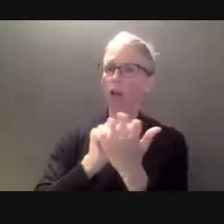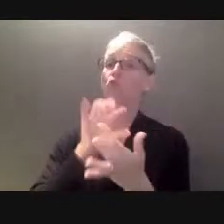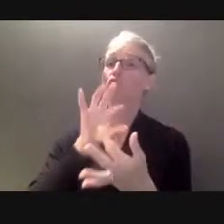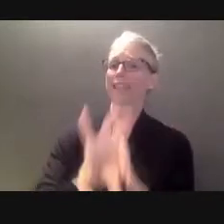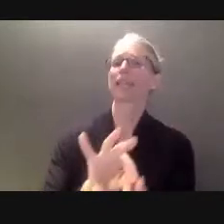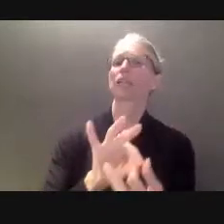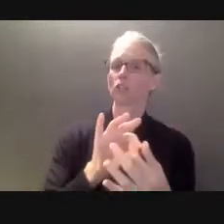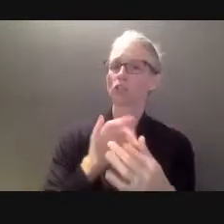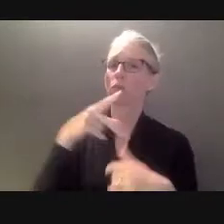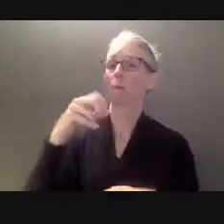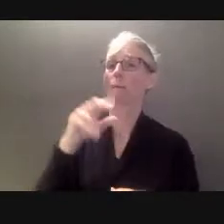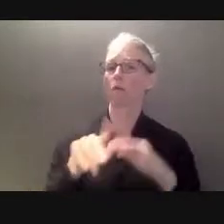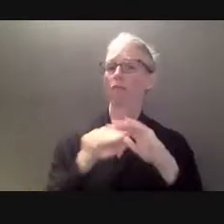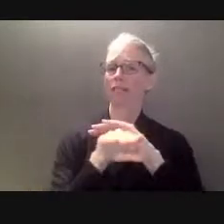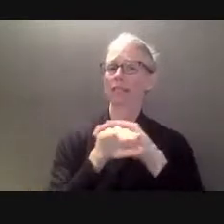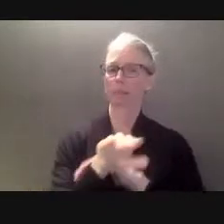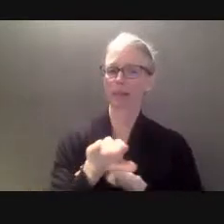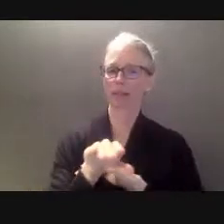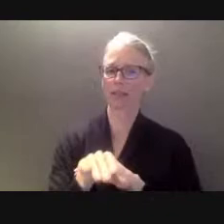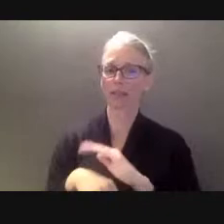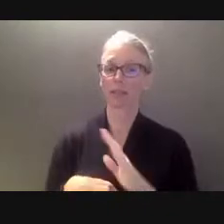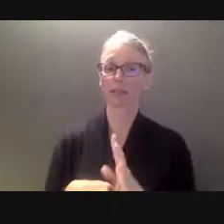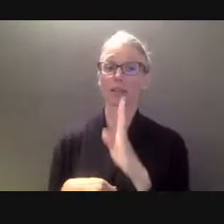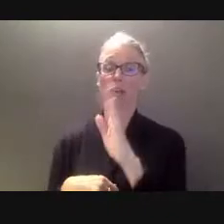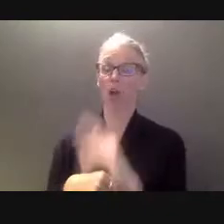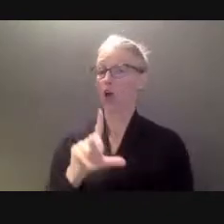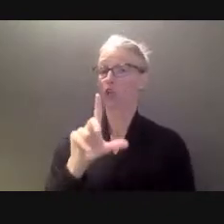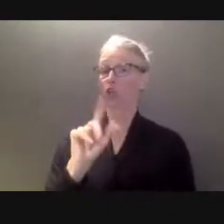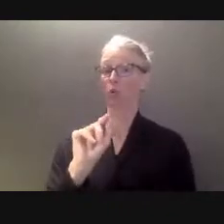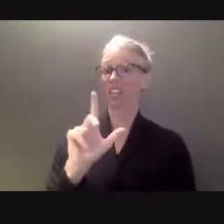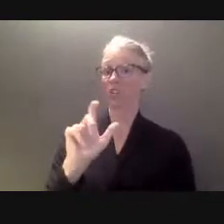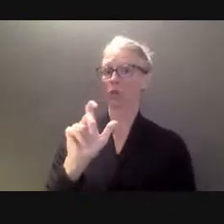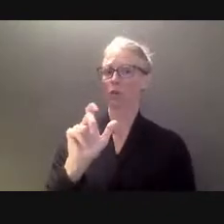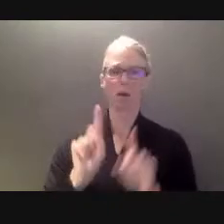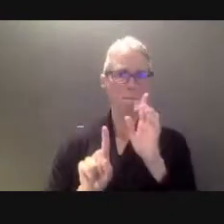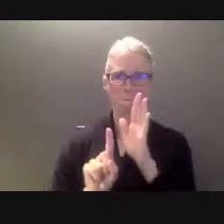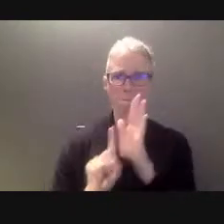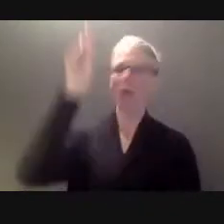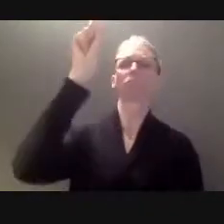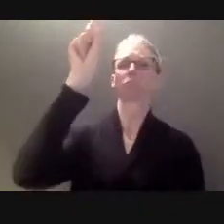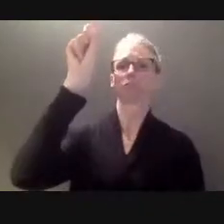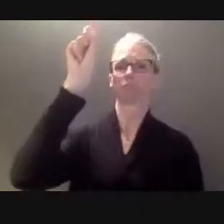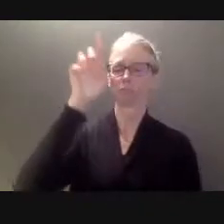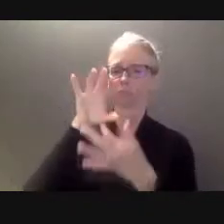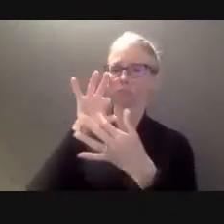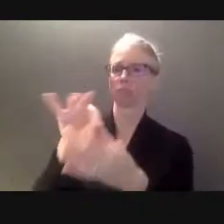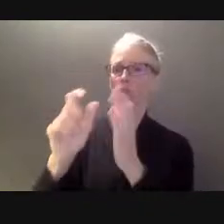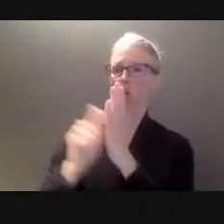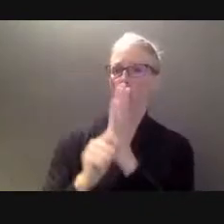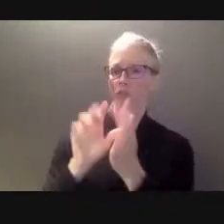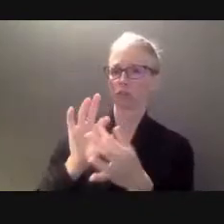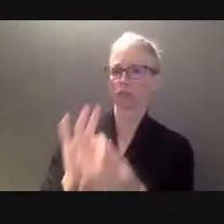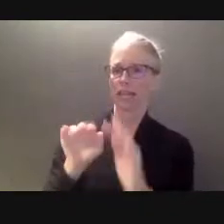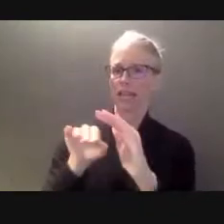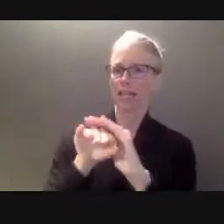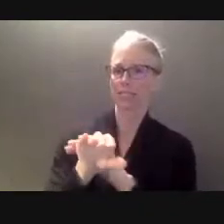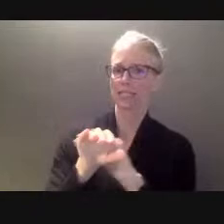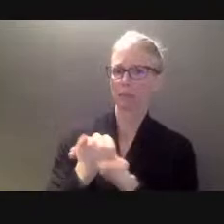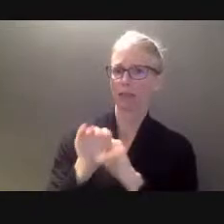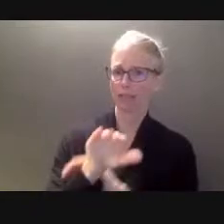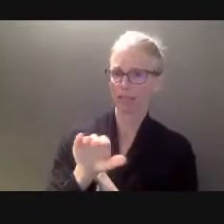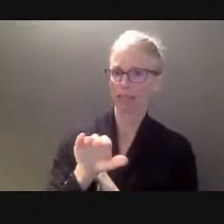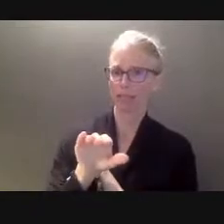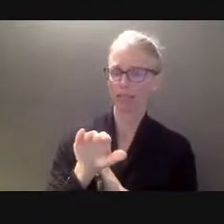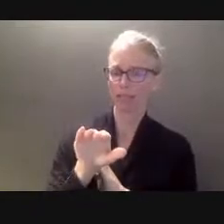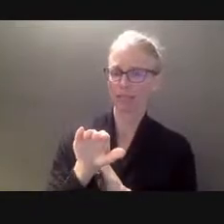publications in 2021 alone in a red vertical bar. As academic literature on